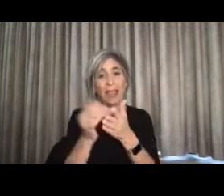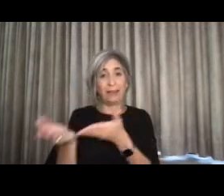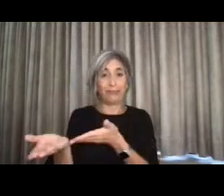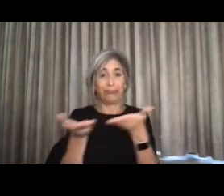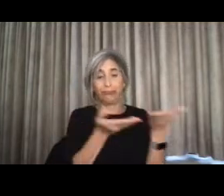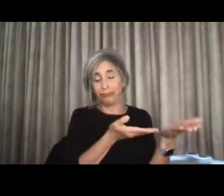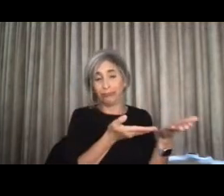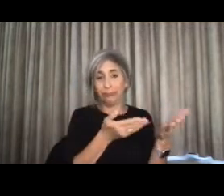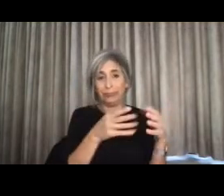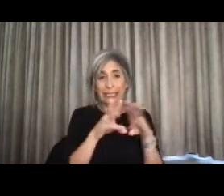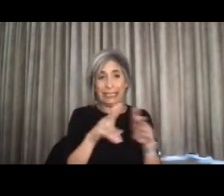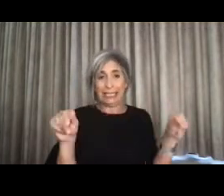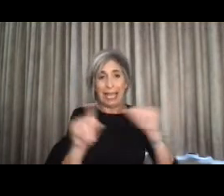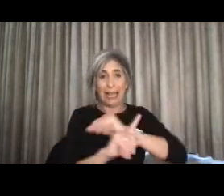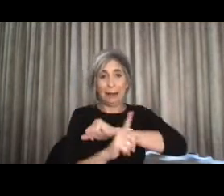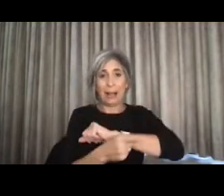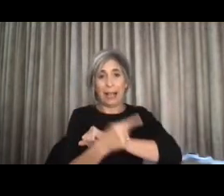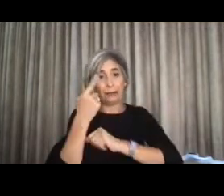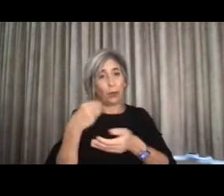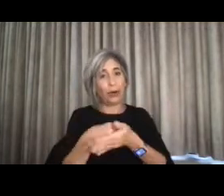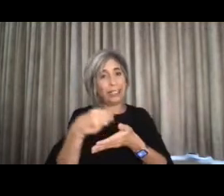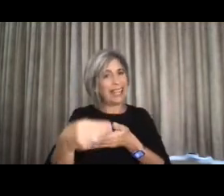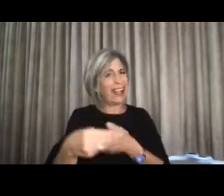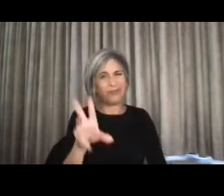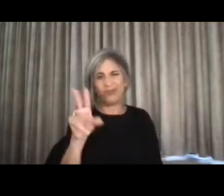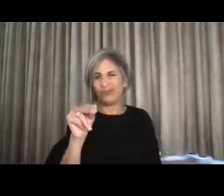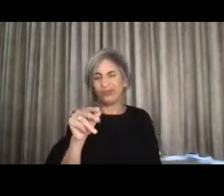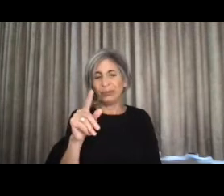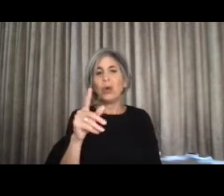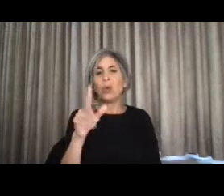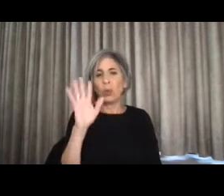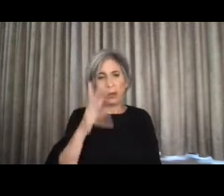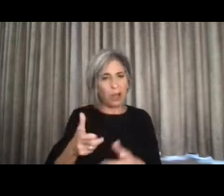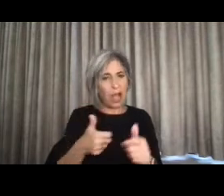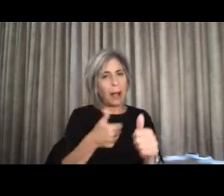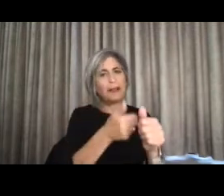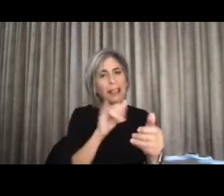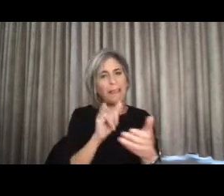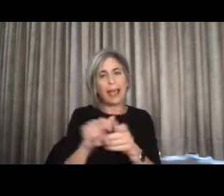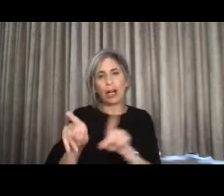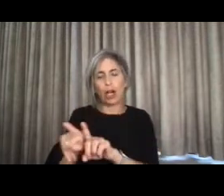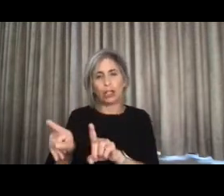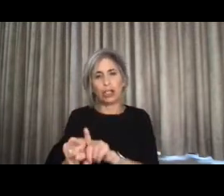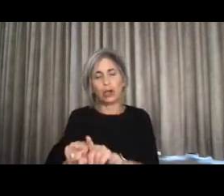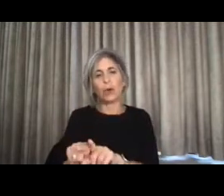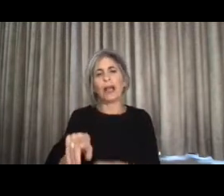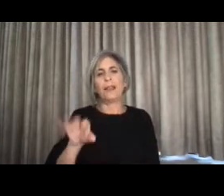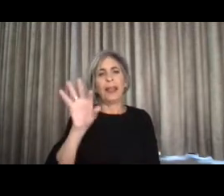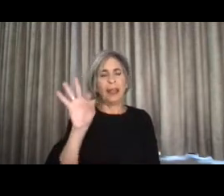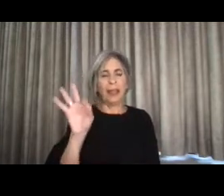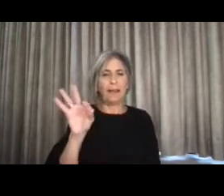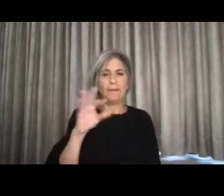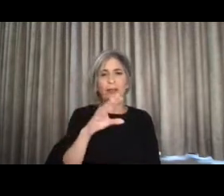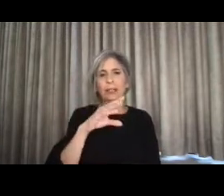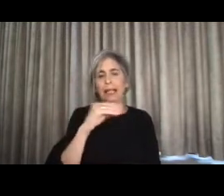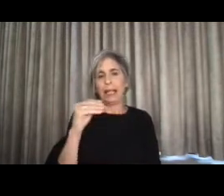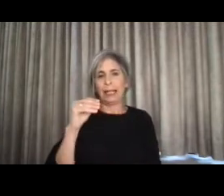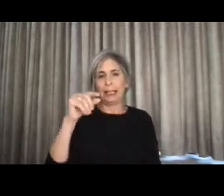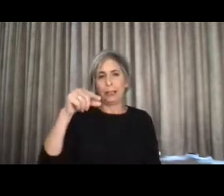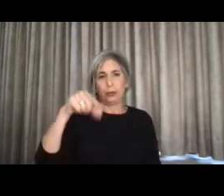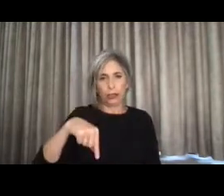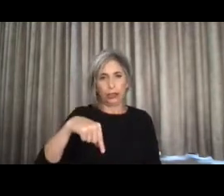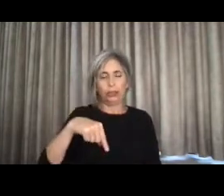be purchased. So we will keep that updated as well on the FAQs online as